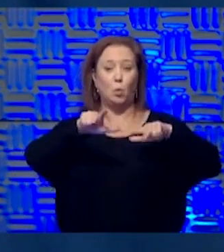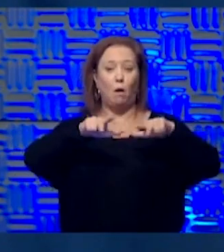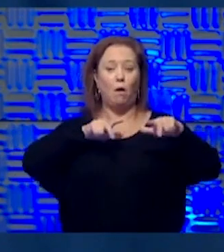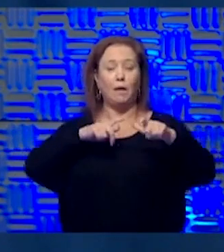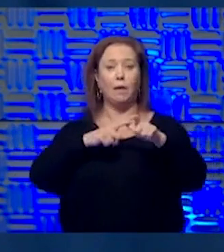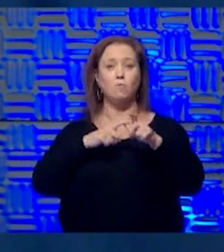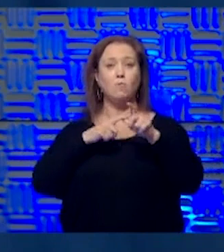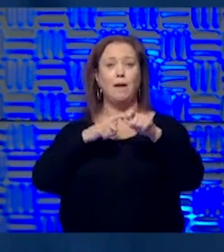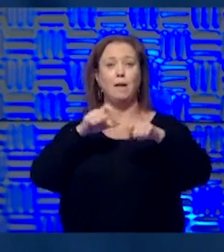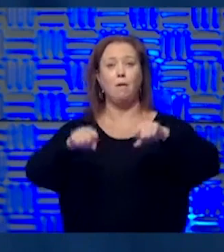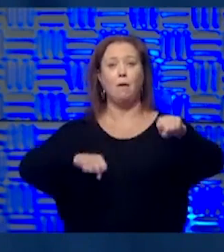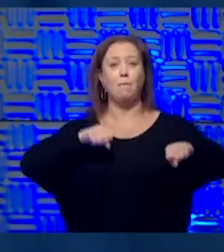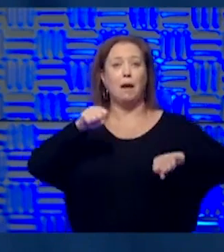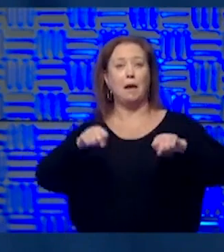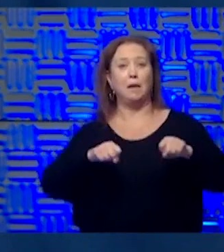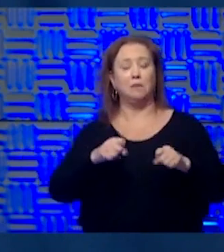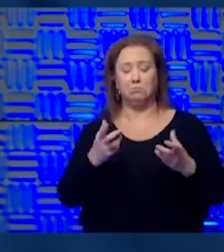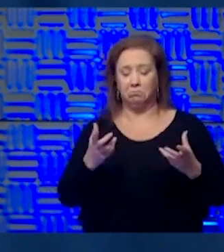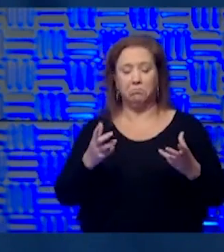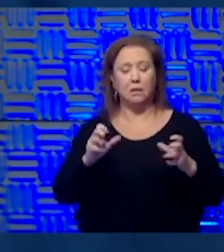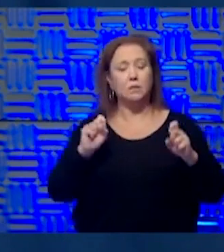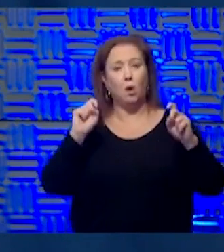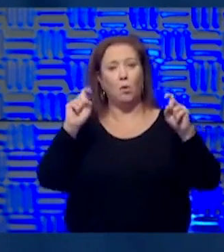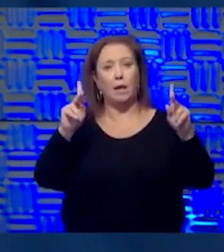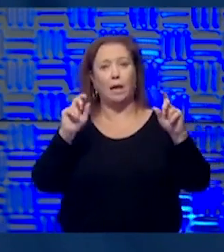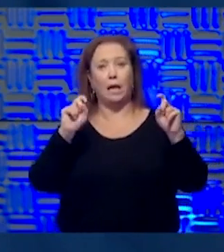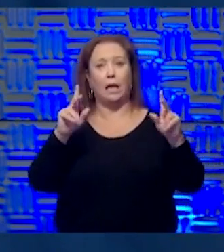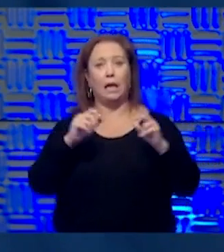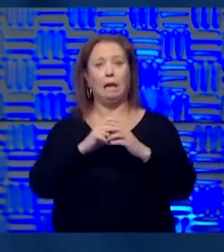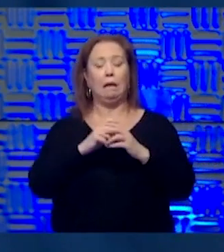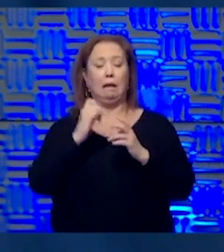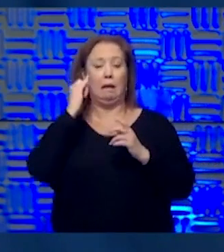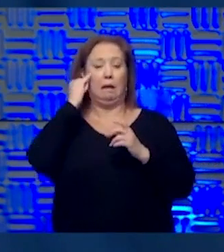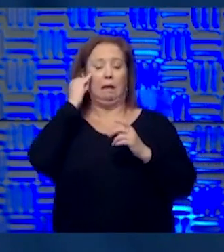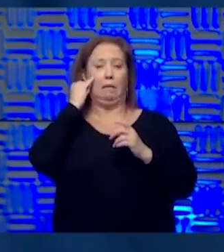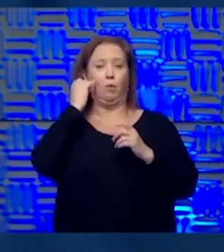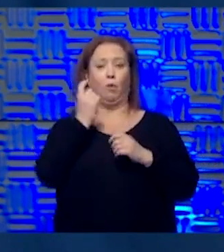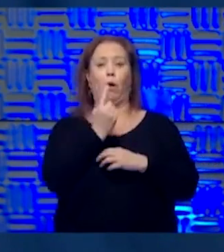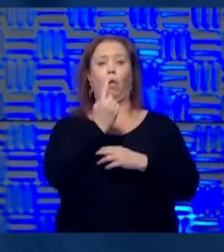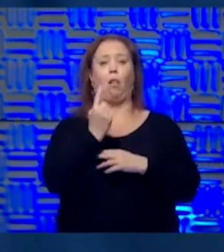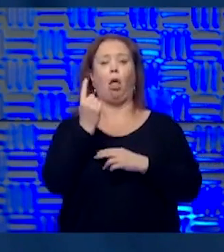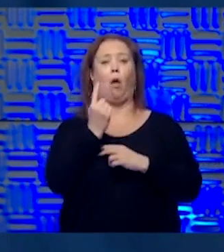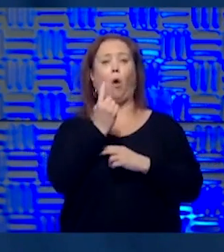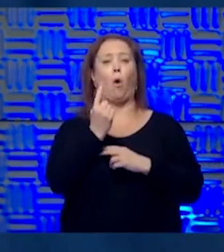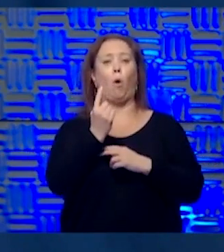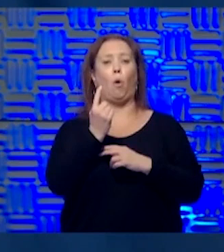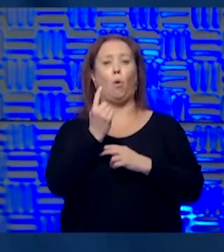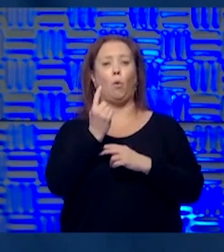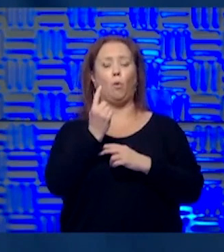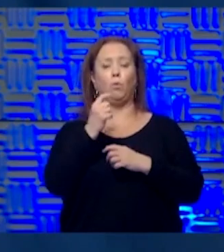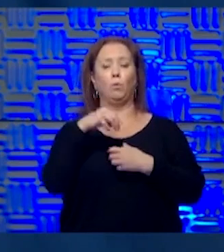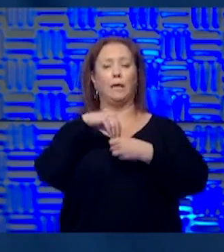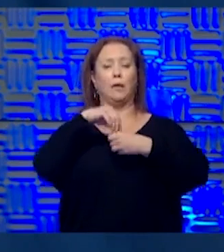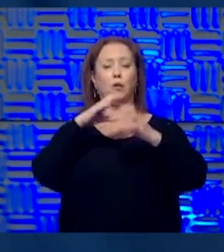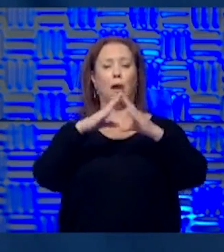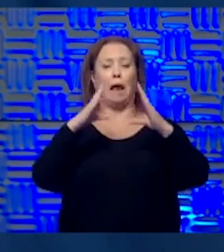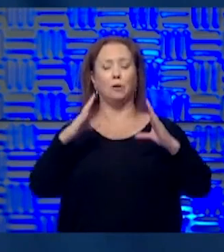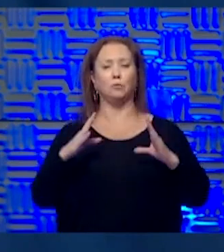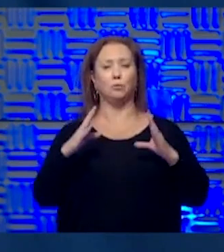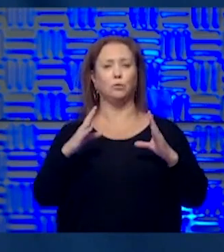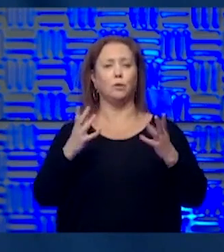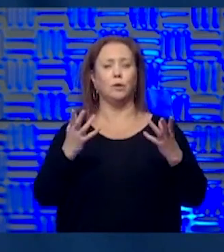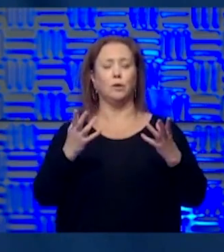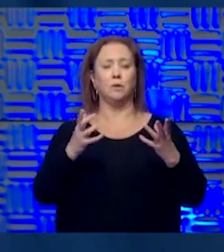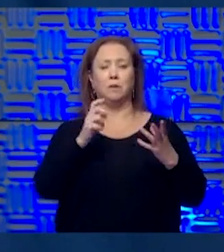running, or riding your bike, that is certainly okay. If you are just alone or in people in your household and you're outside doing it, it's